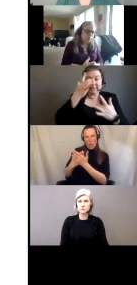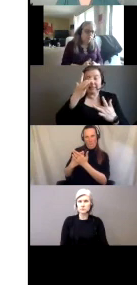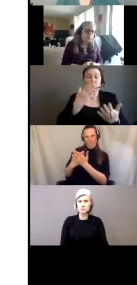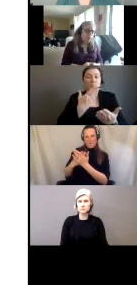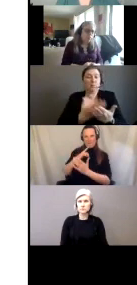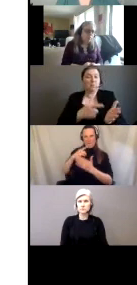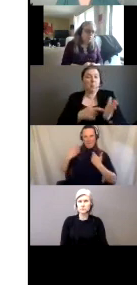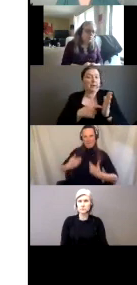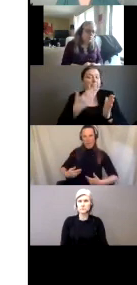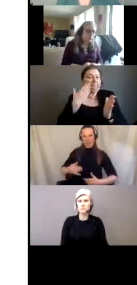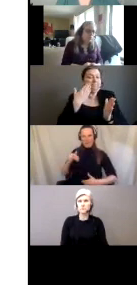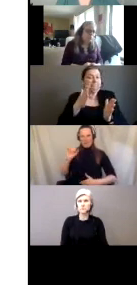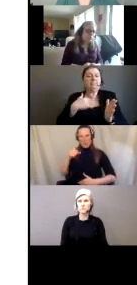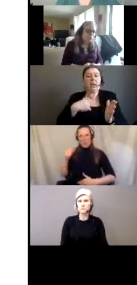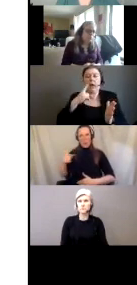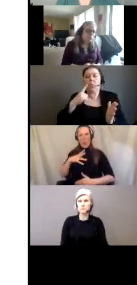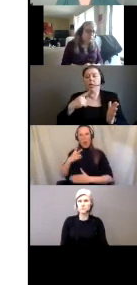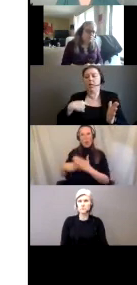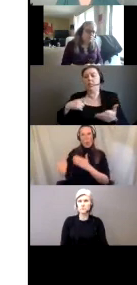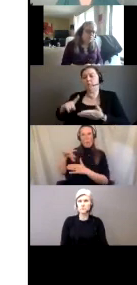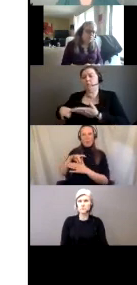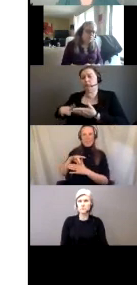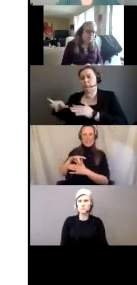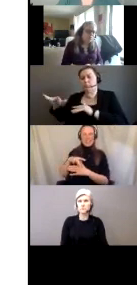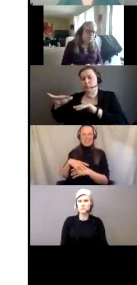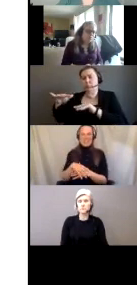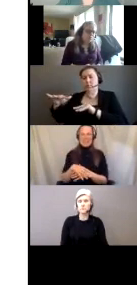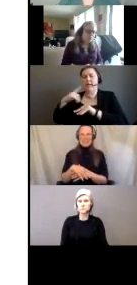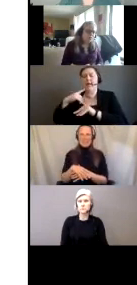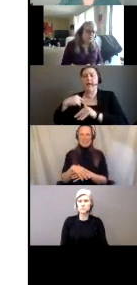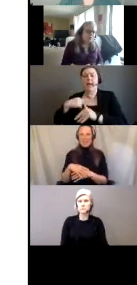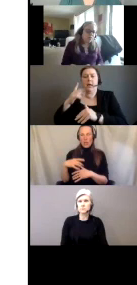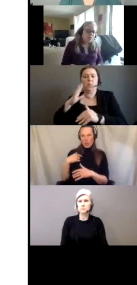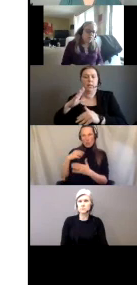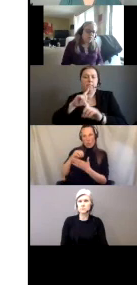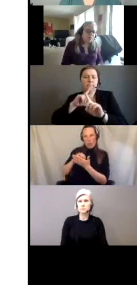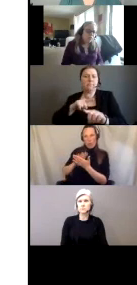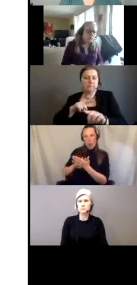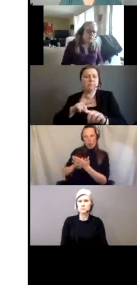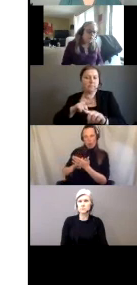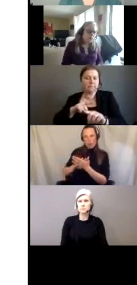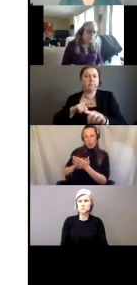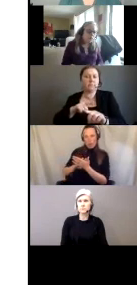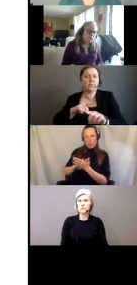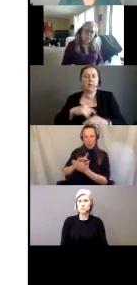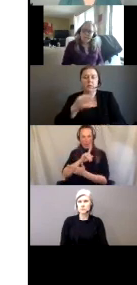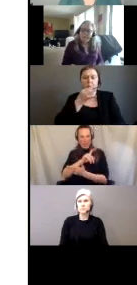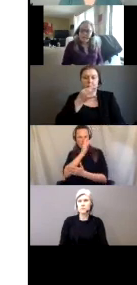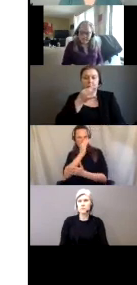take that question back, and this is something that we will surely be able to get an answer to and post on our webpage.